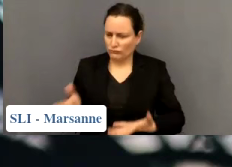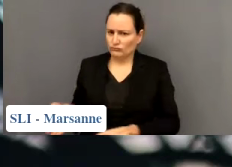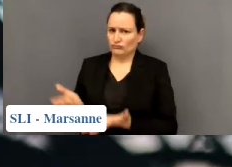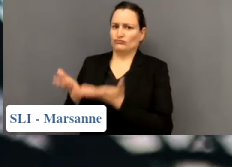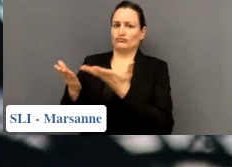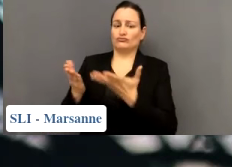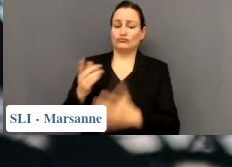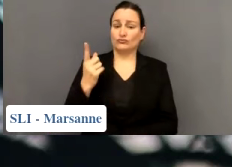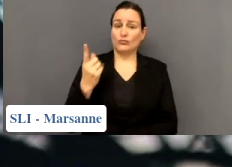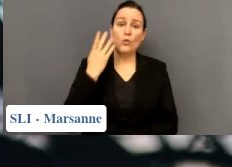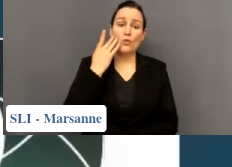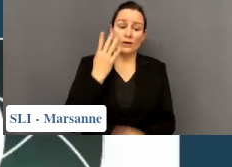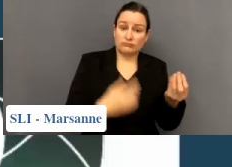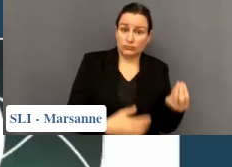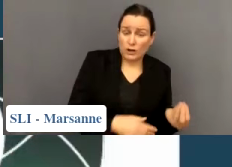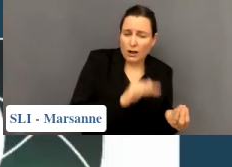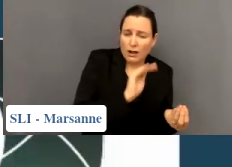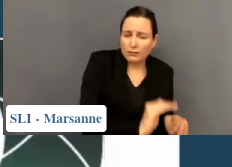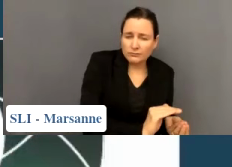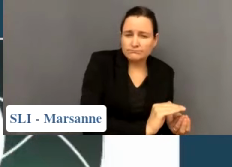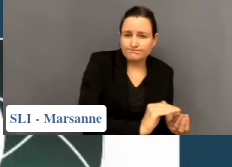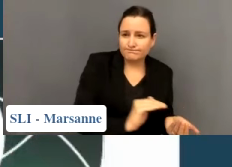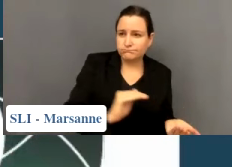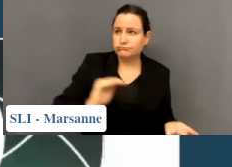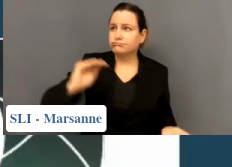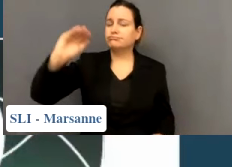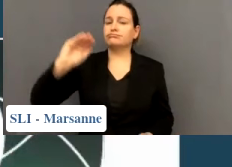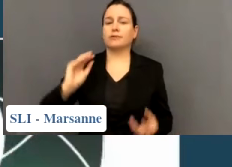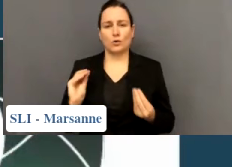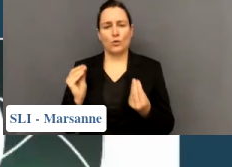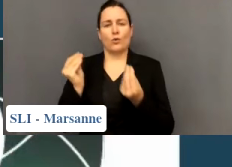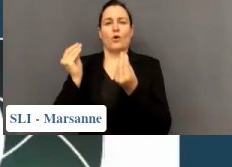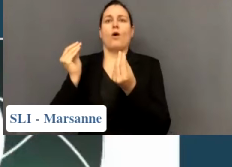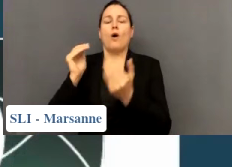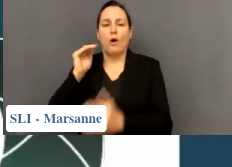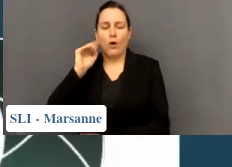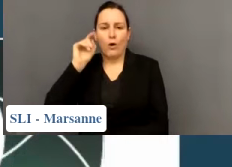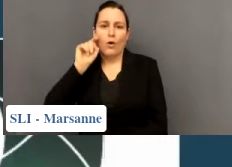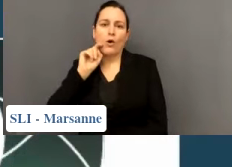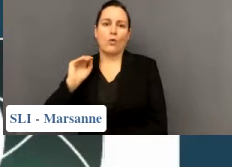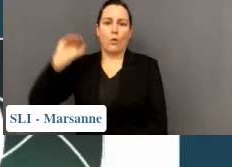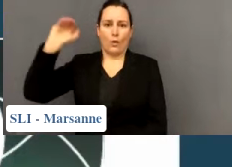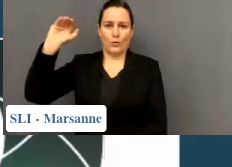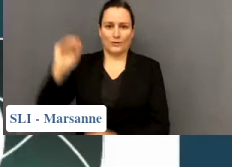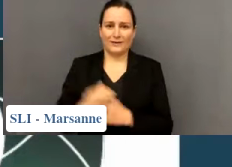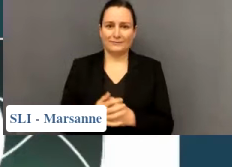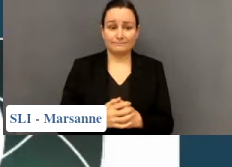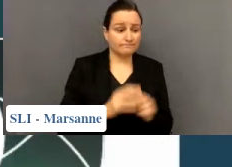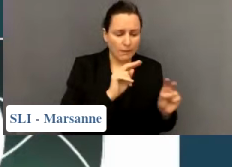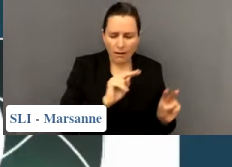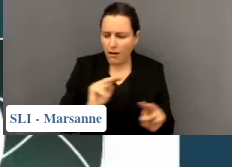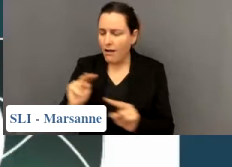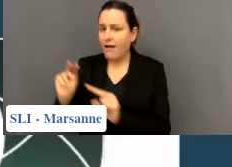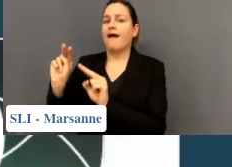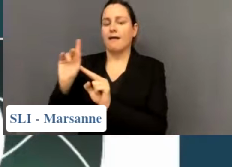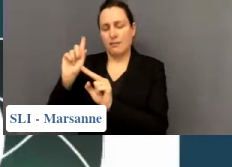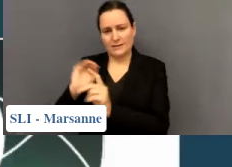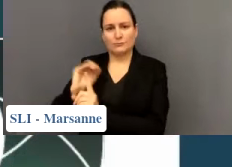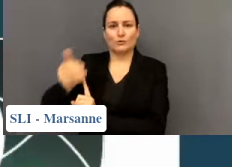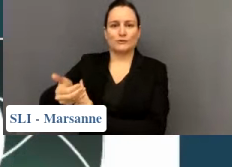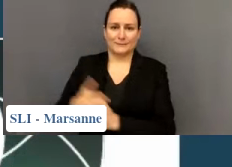age. A recent ANROWS study focused on women's experiences of economic security in intimate partner violence during